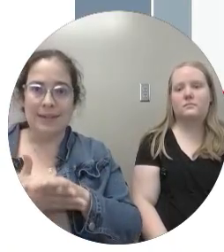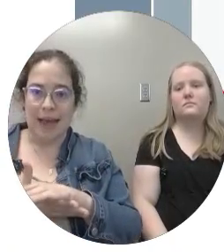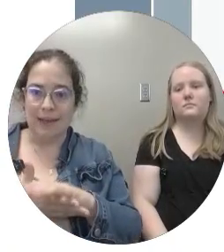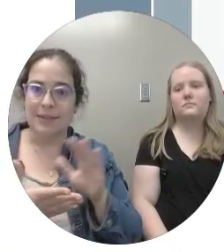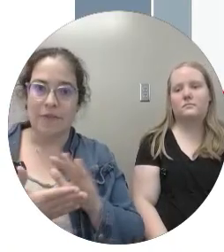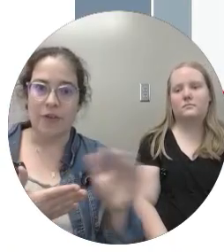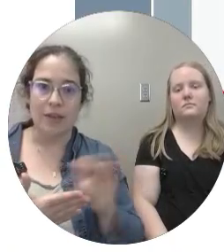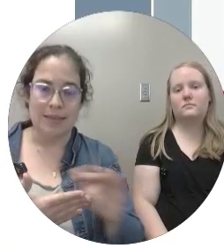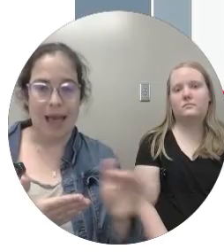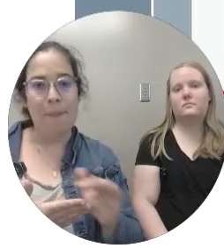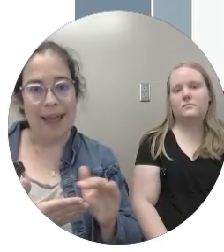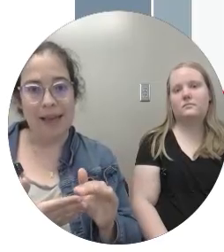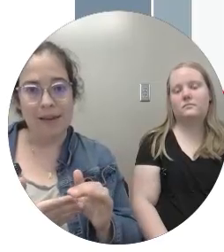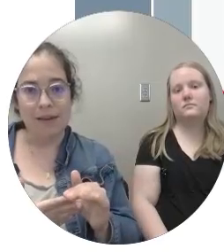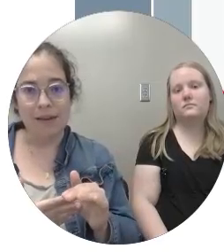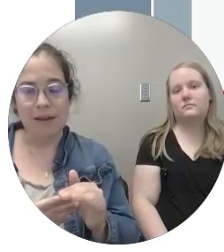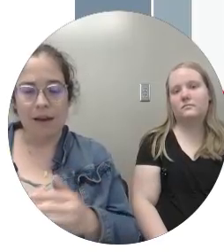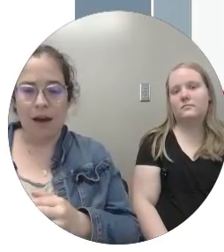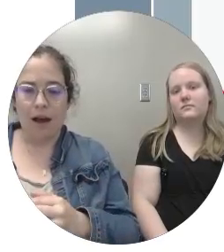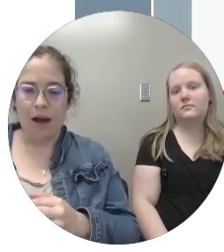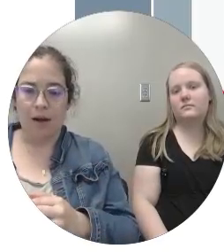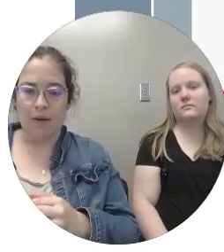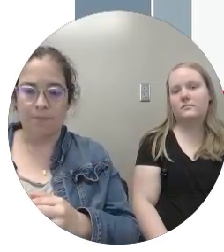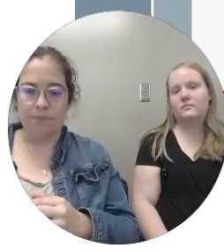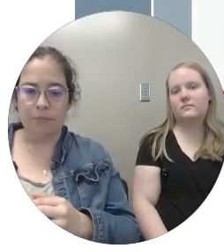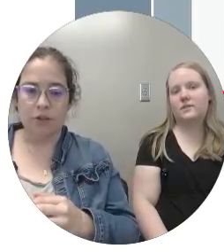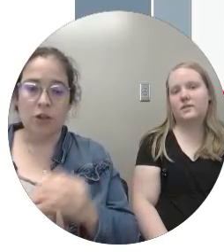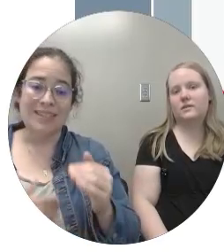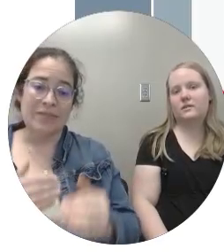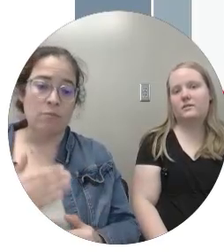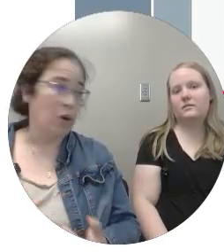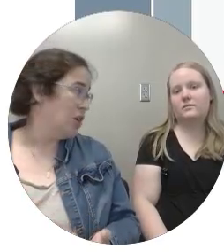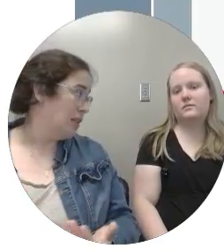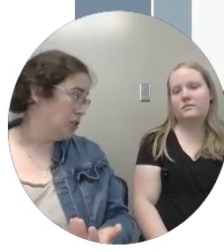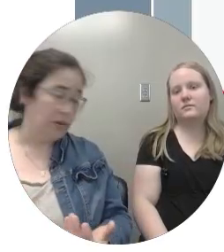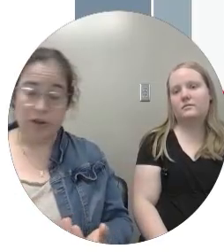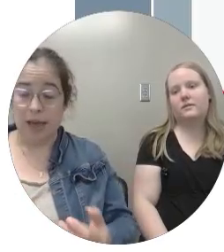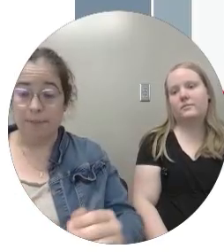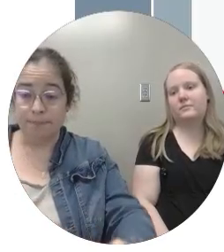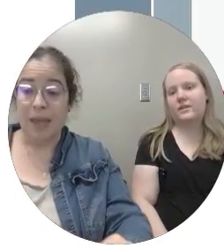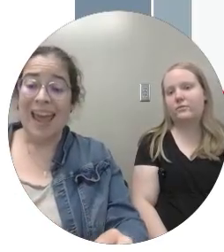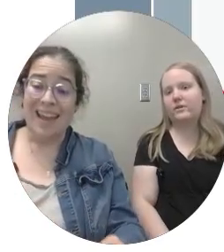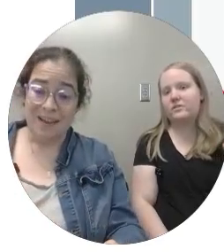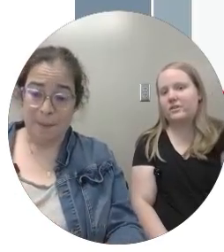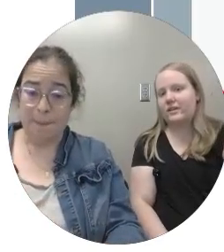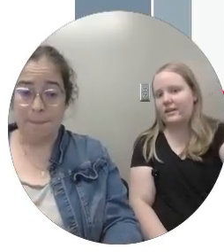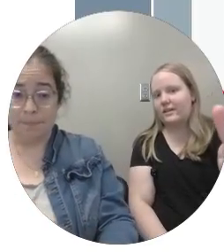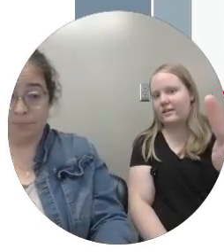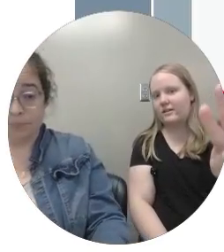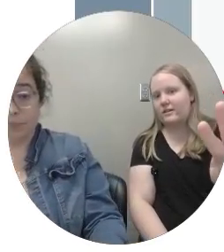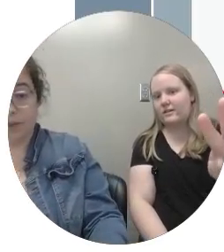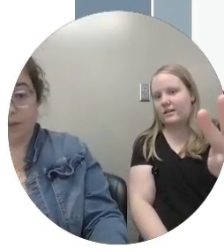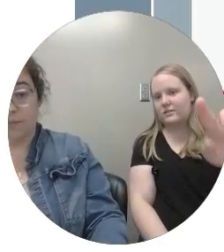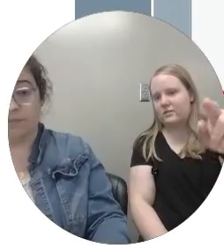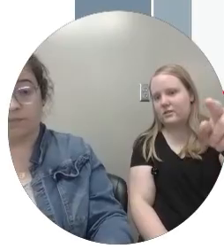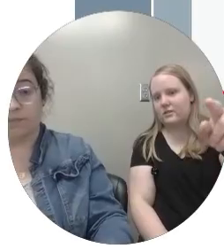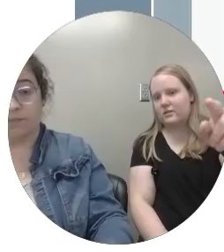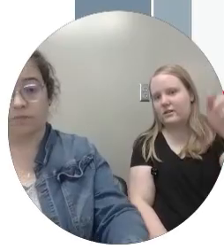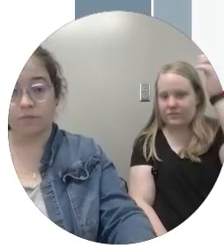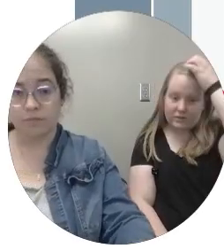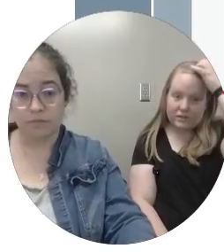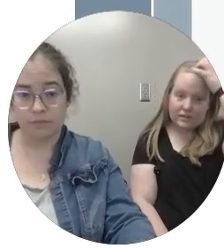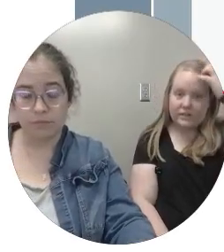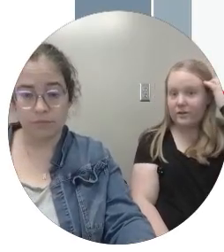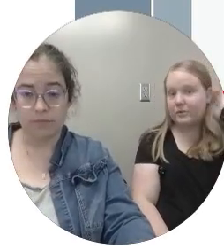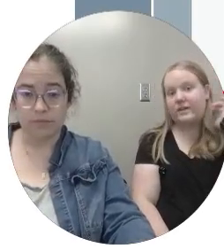the context to fill in that blank. Mm-hmm. So it's even more challenging for them. And we also kind of had the context